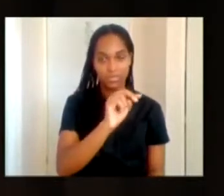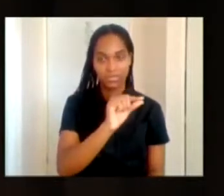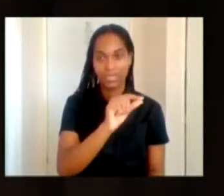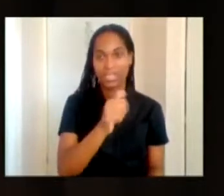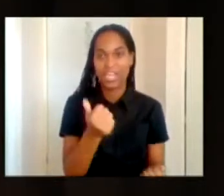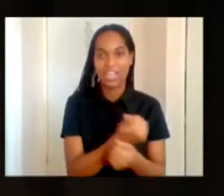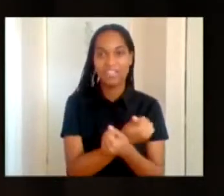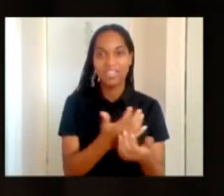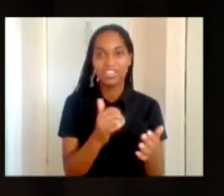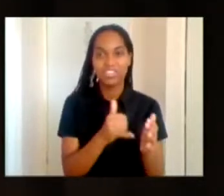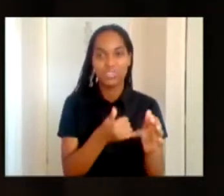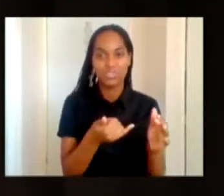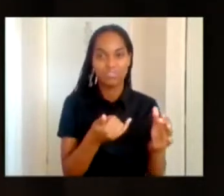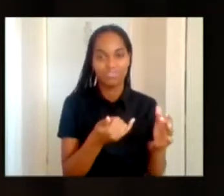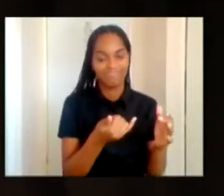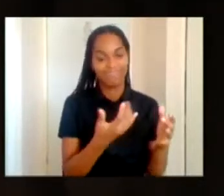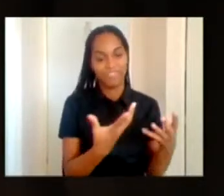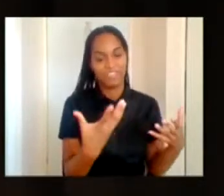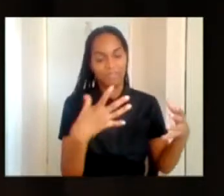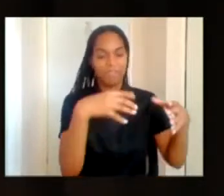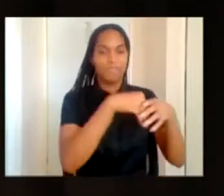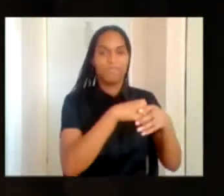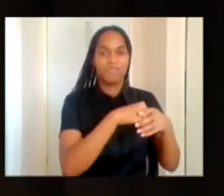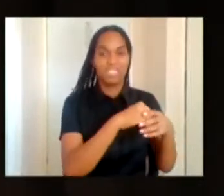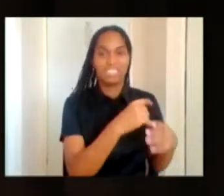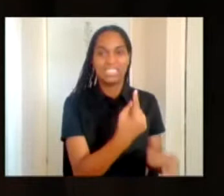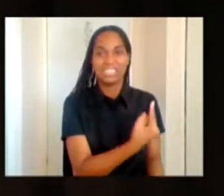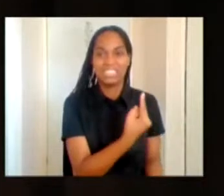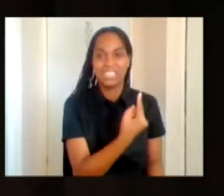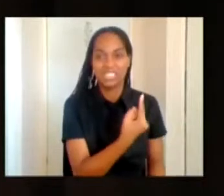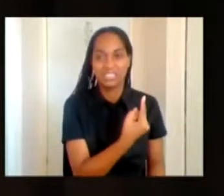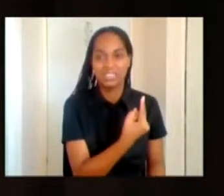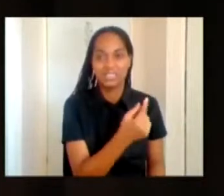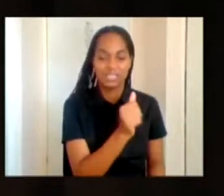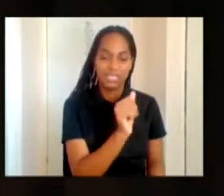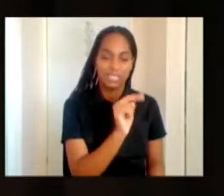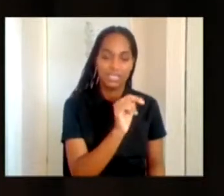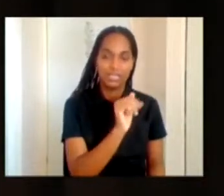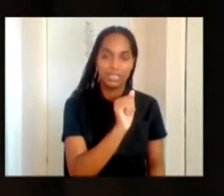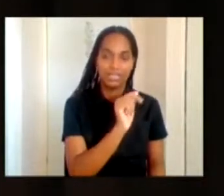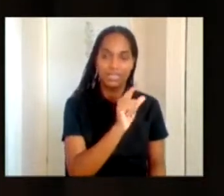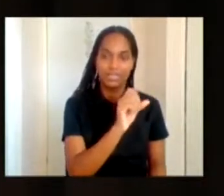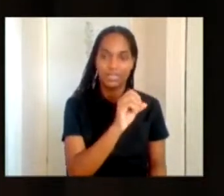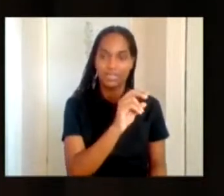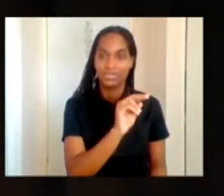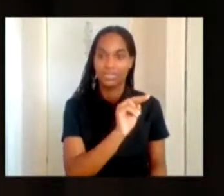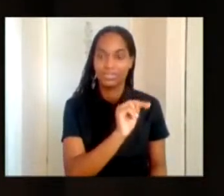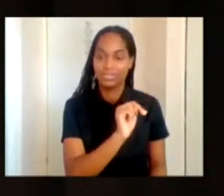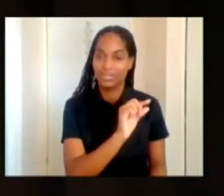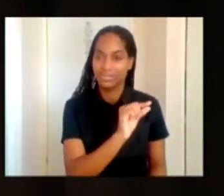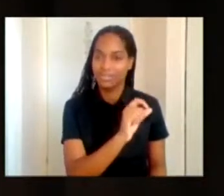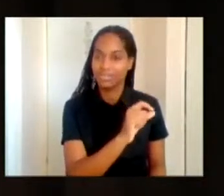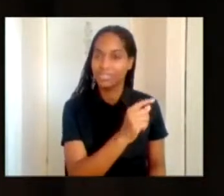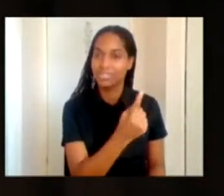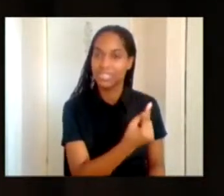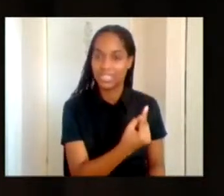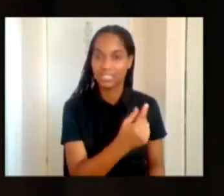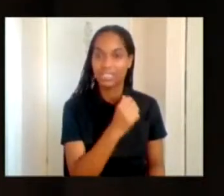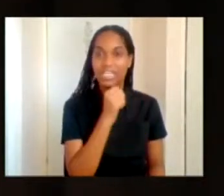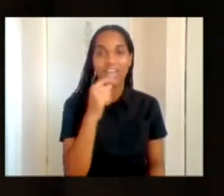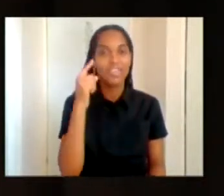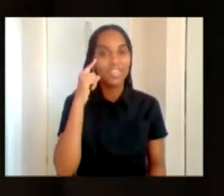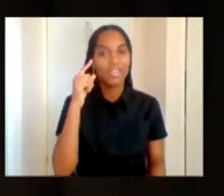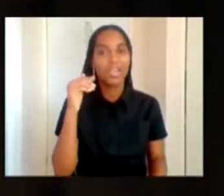into a single, let's say signal, analog signal. So you don't have to think about, how do you kind of, recover